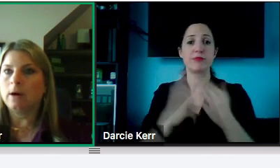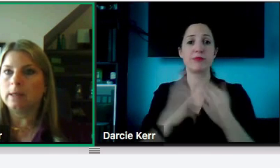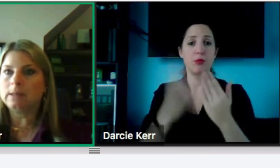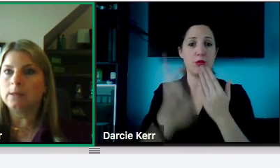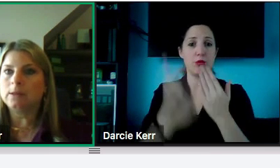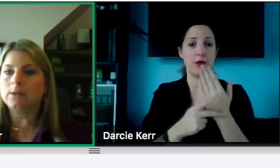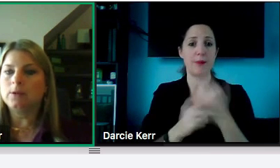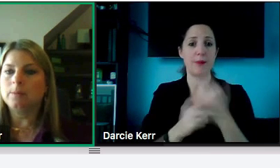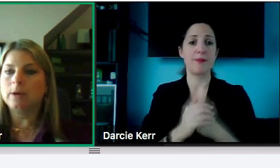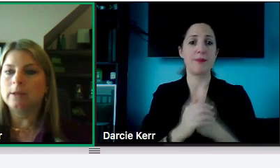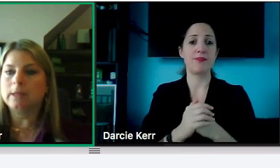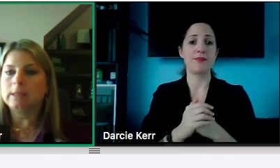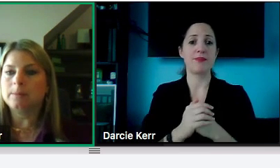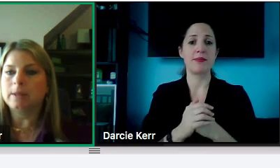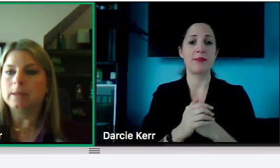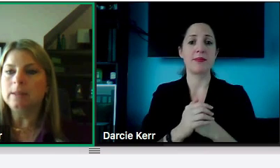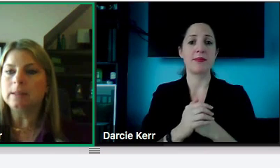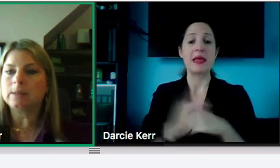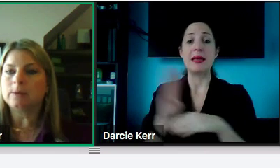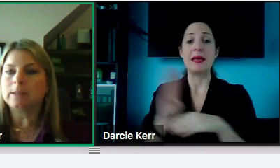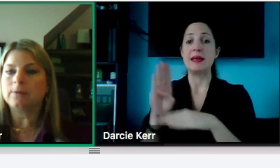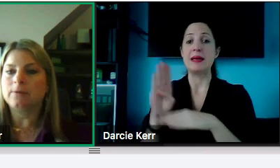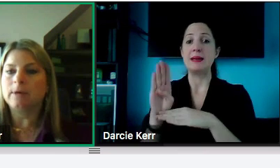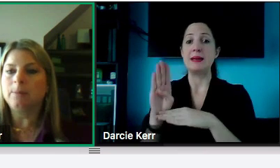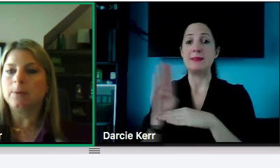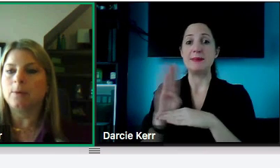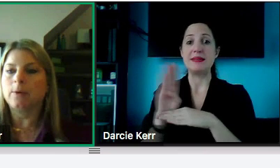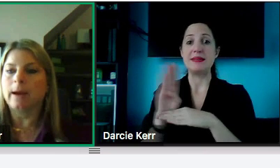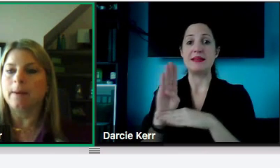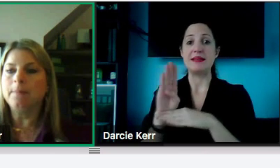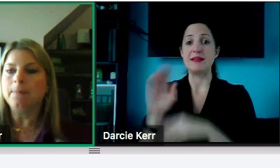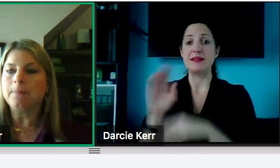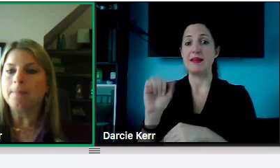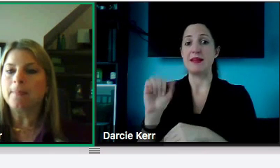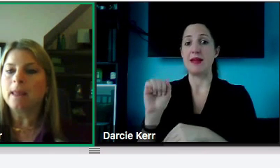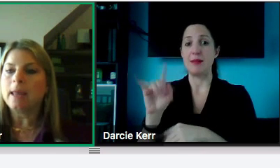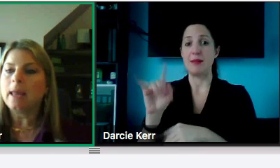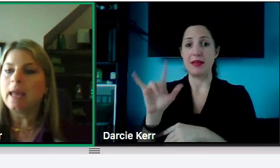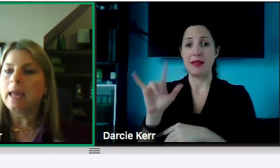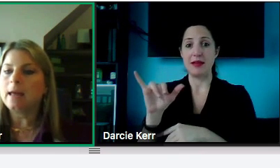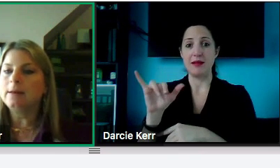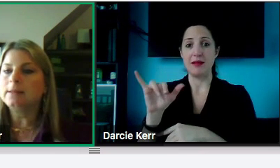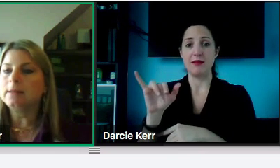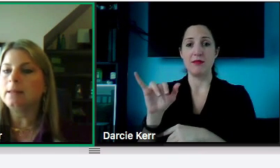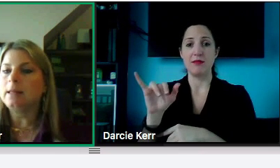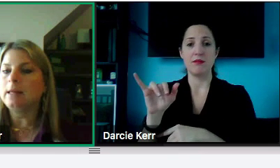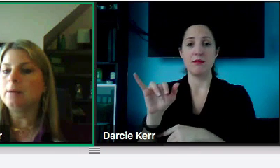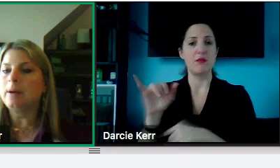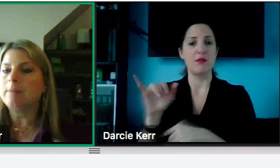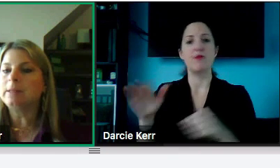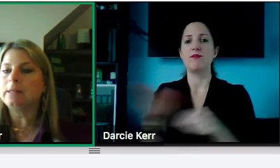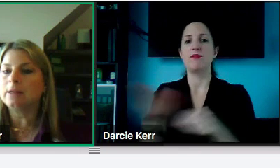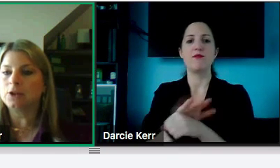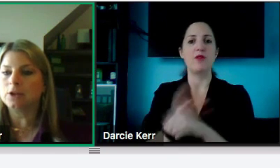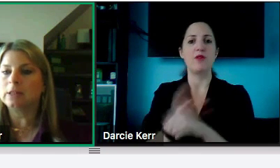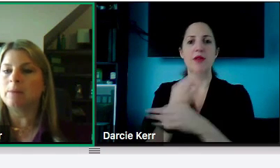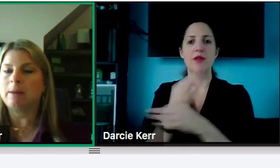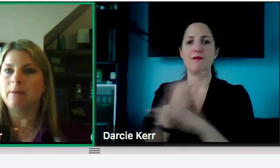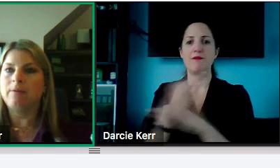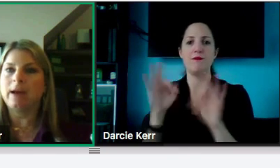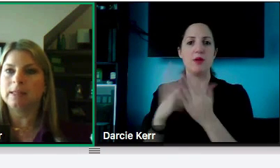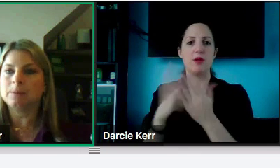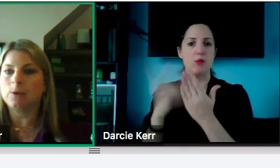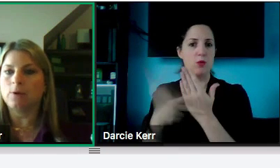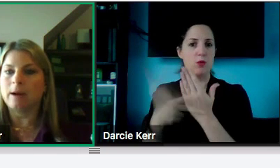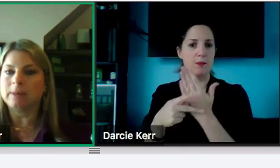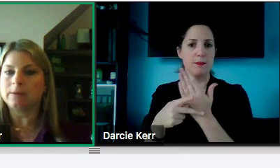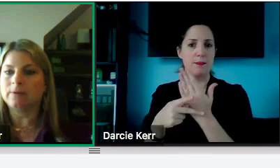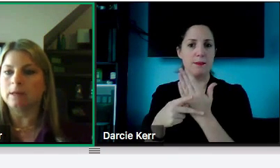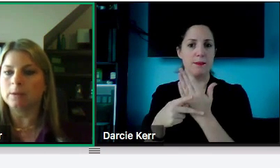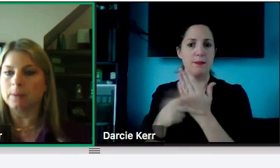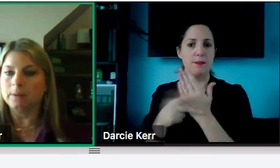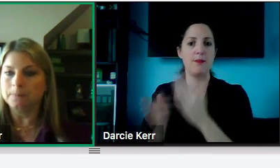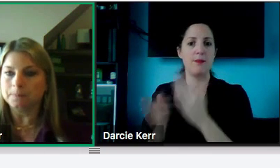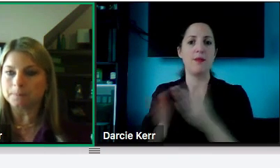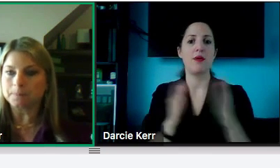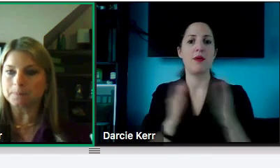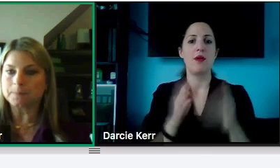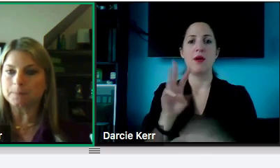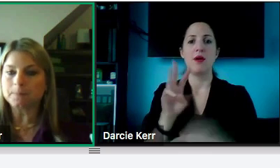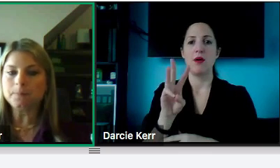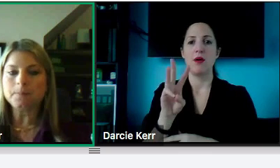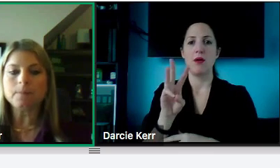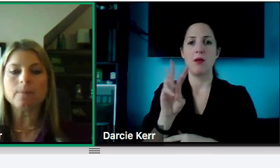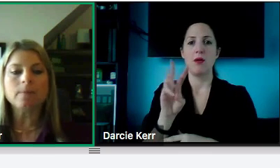no cost to the participants, so it's a free program. And the Web Essentials, Web Advanced program is